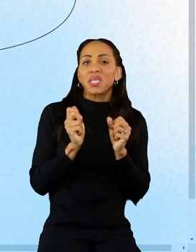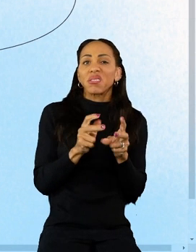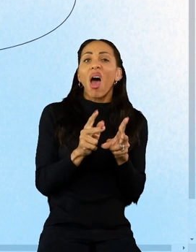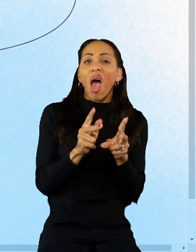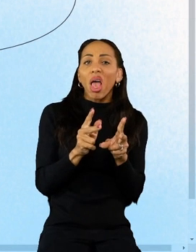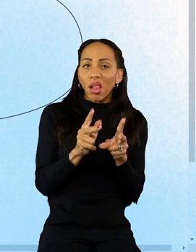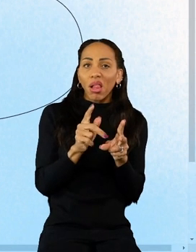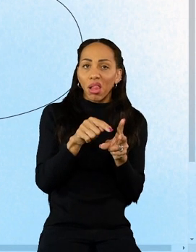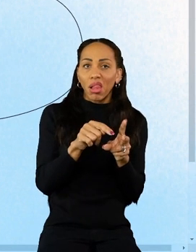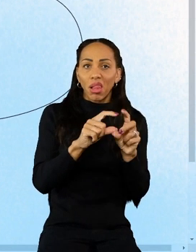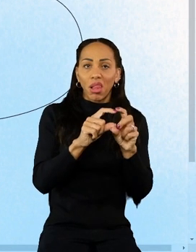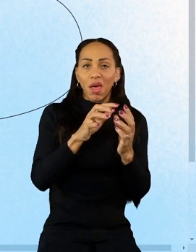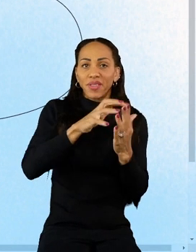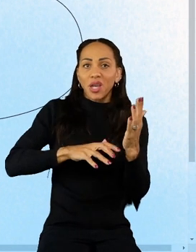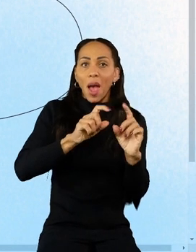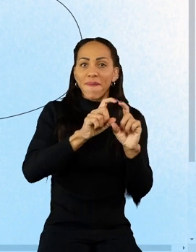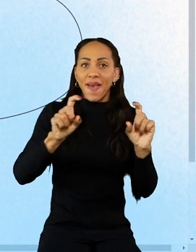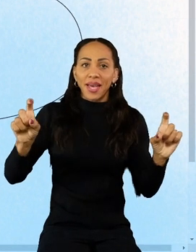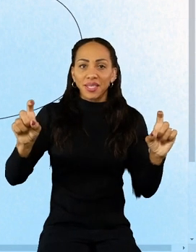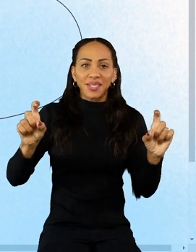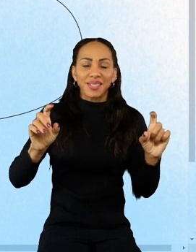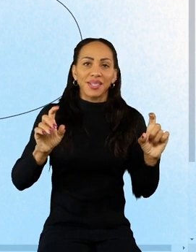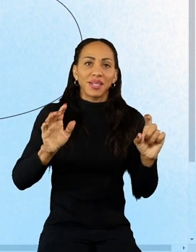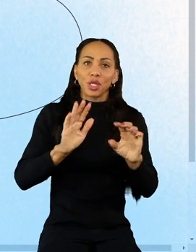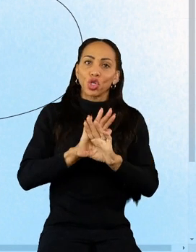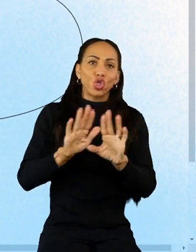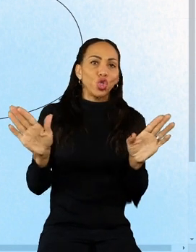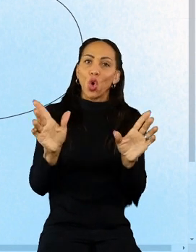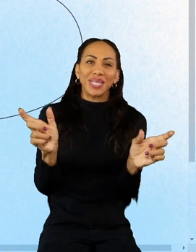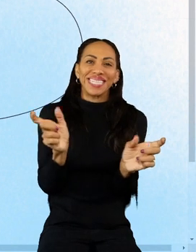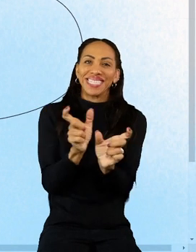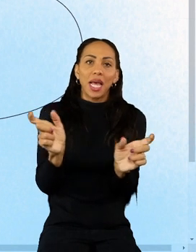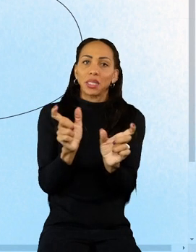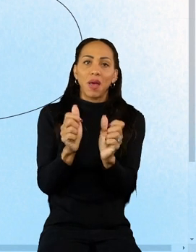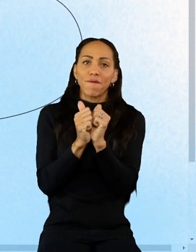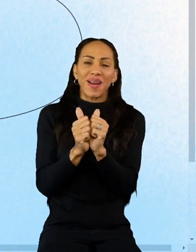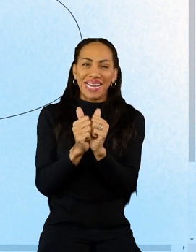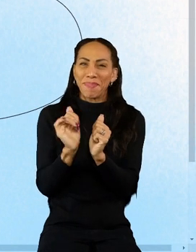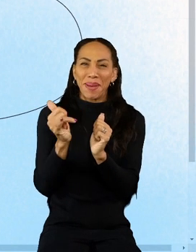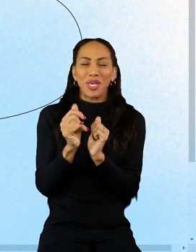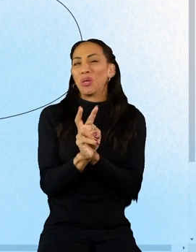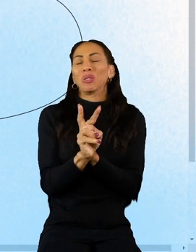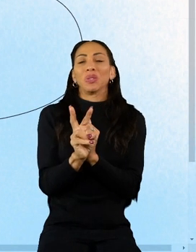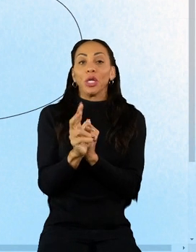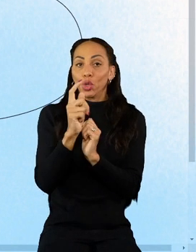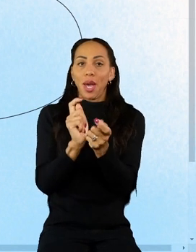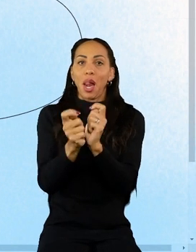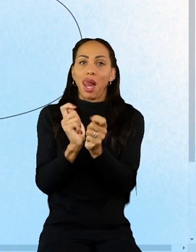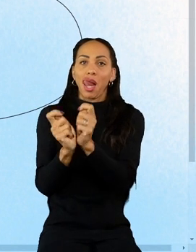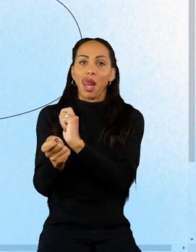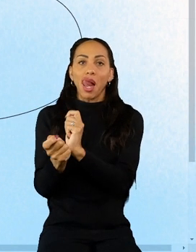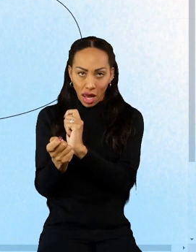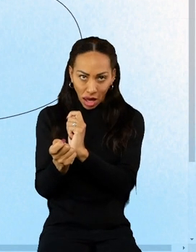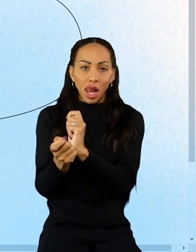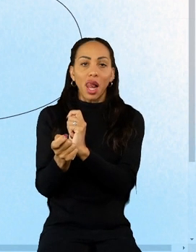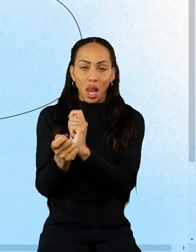If you would rather have the typeface be the one which is not dyslexia friendly, if that's not useful for you to be able to, if you